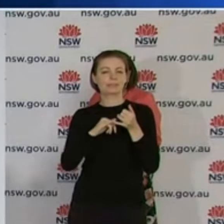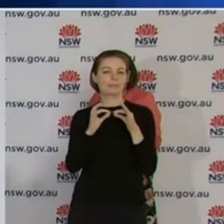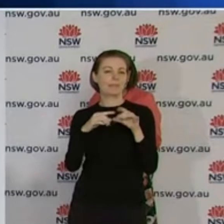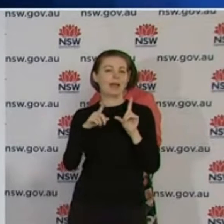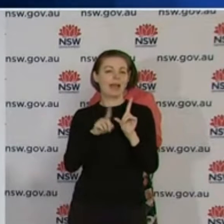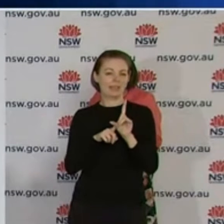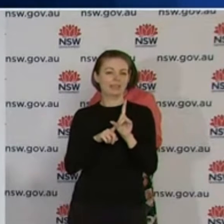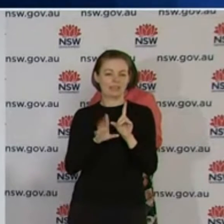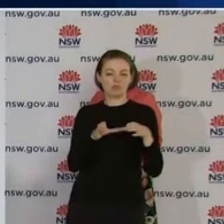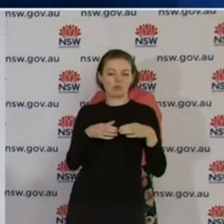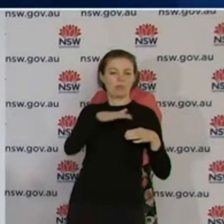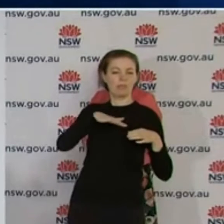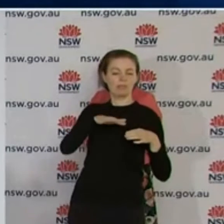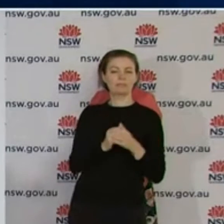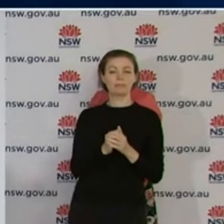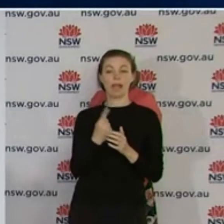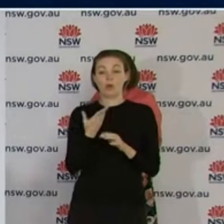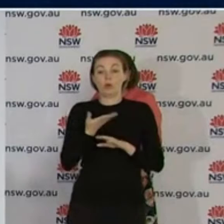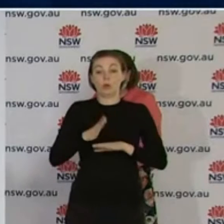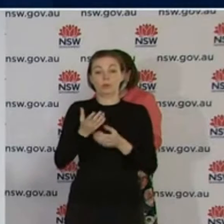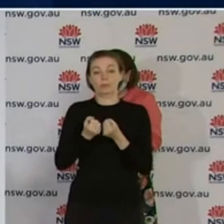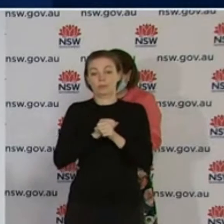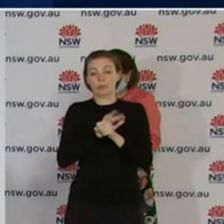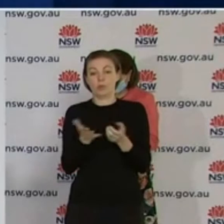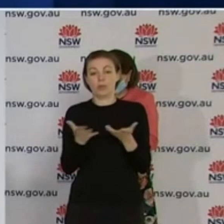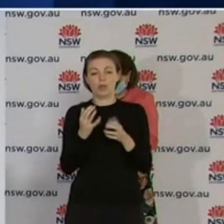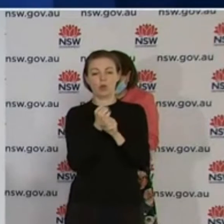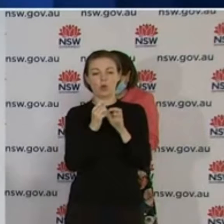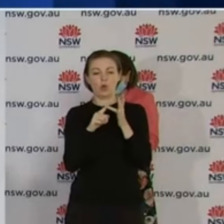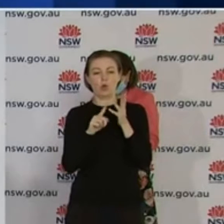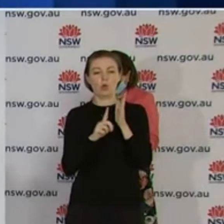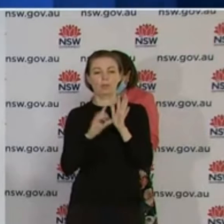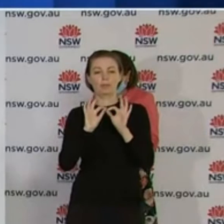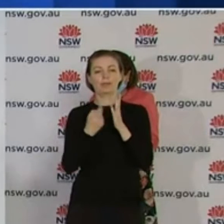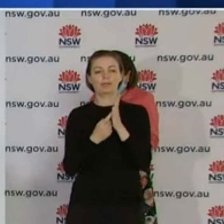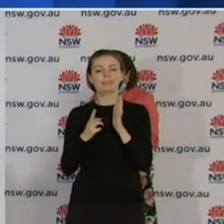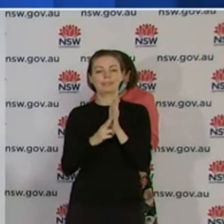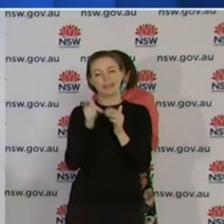cases there, and 1 new case in Goulburn, who's a close contact of a known case.